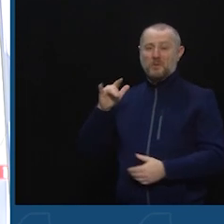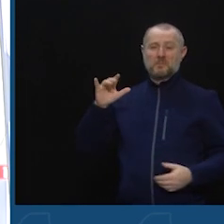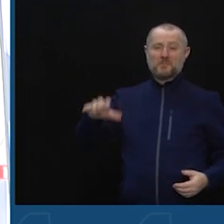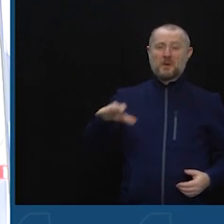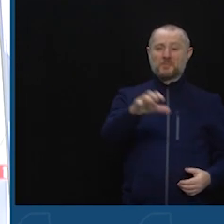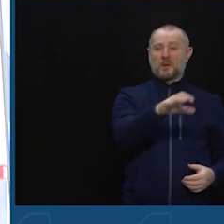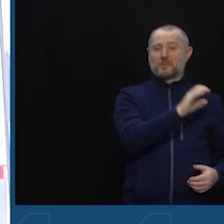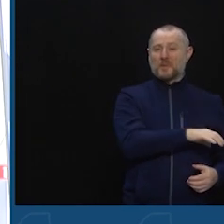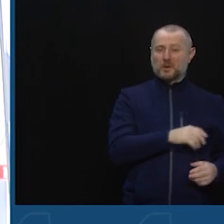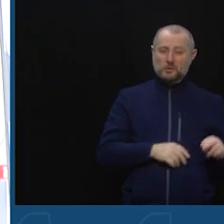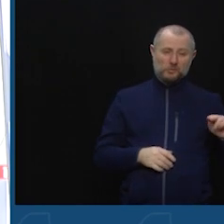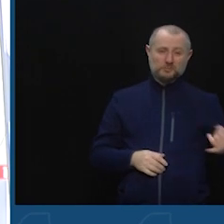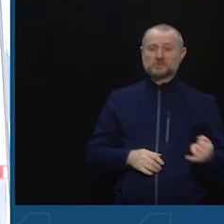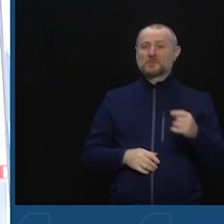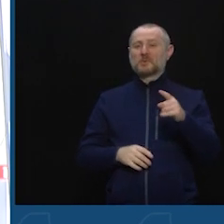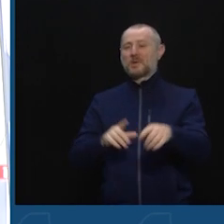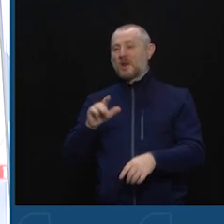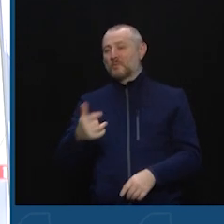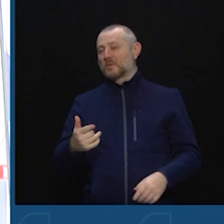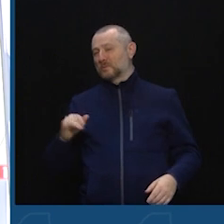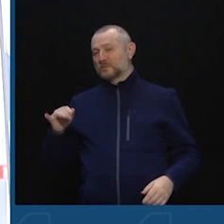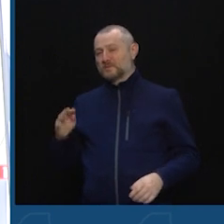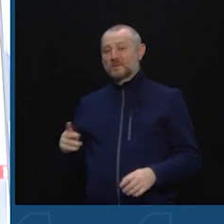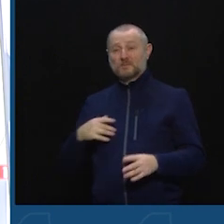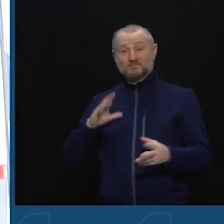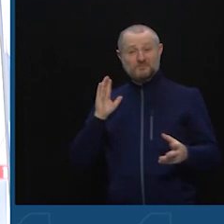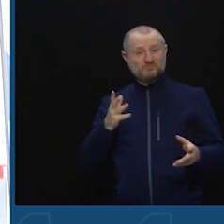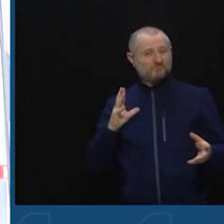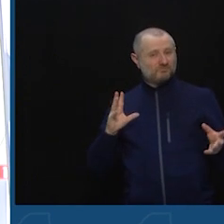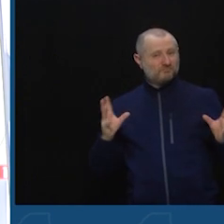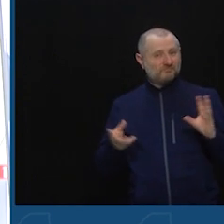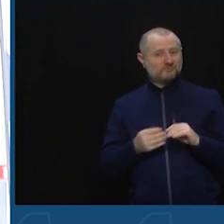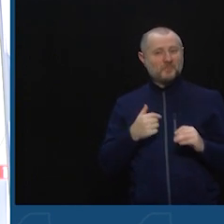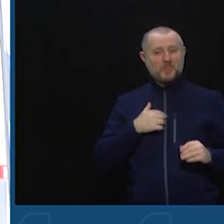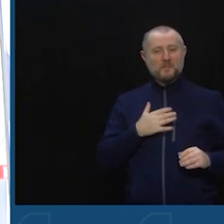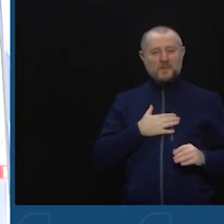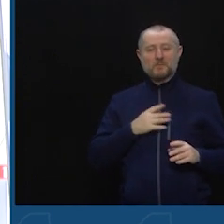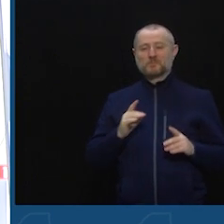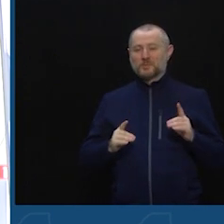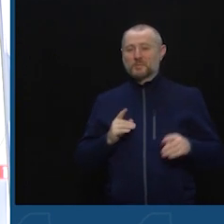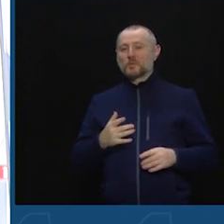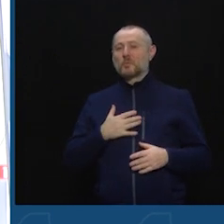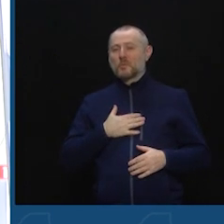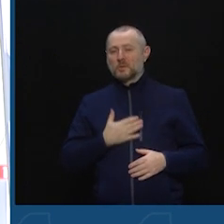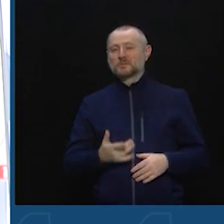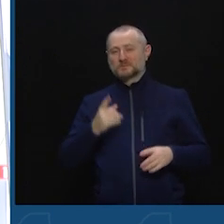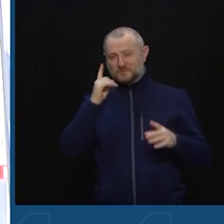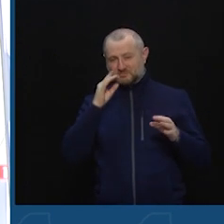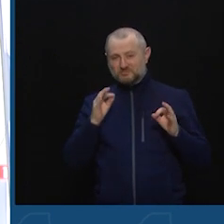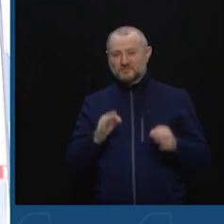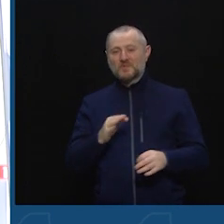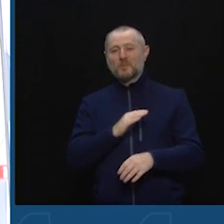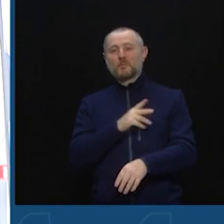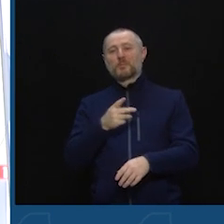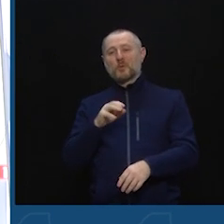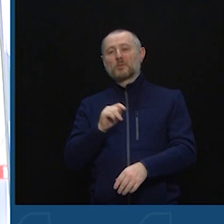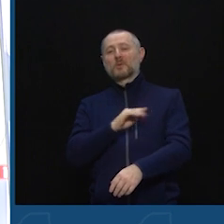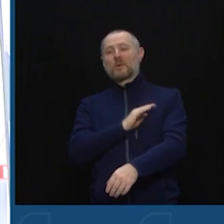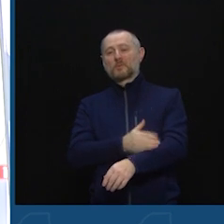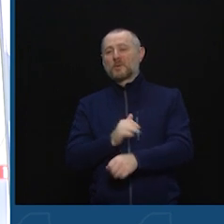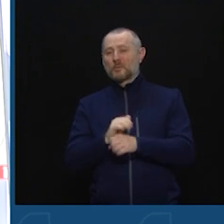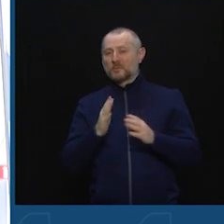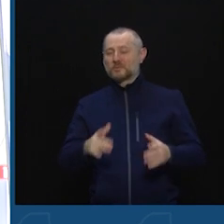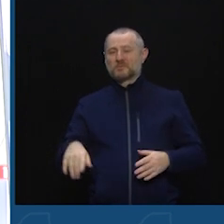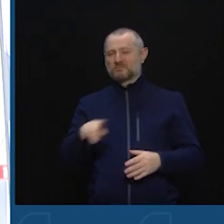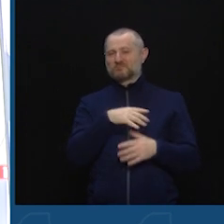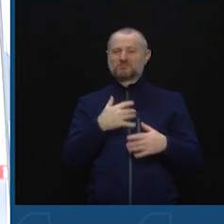airports, because of the will and the determination of our Port Authority employees, and we want to thank them. Everybody here,